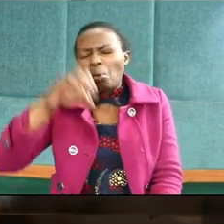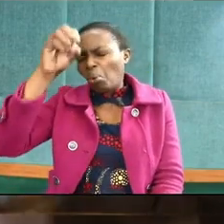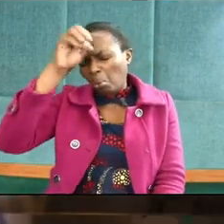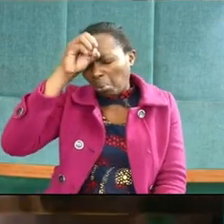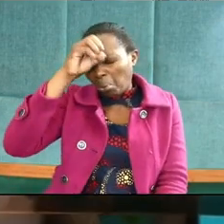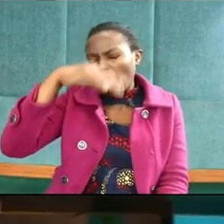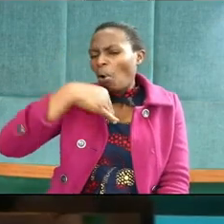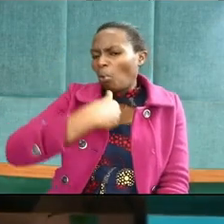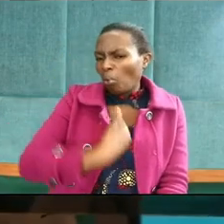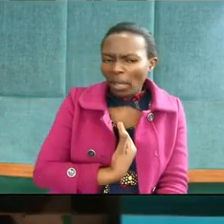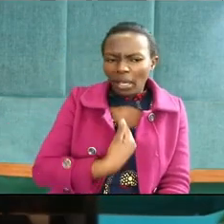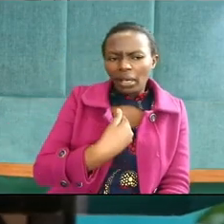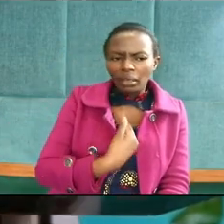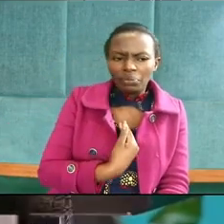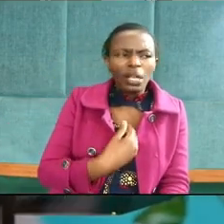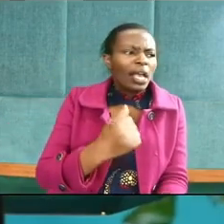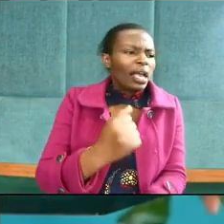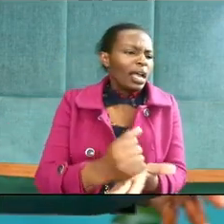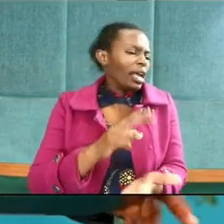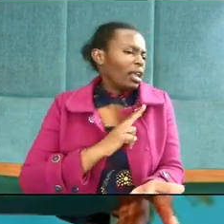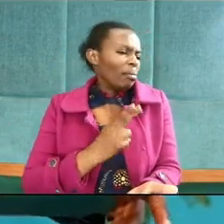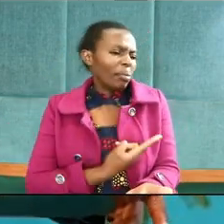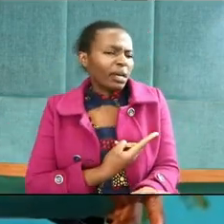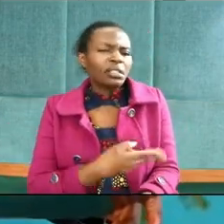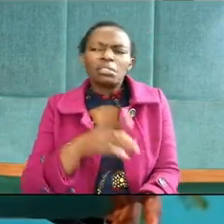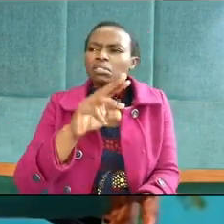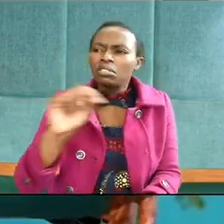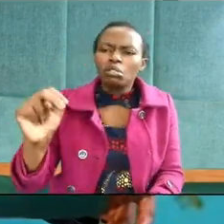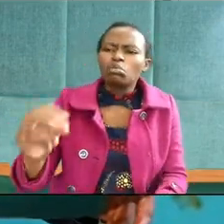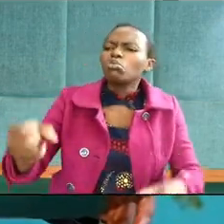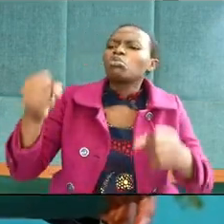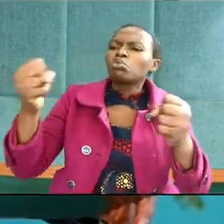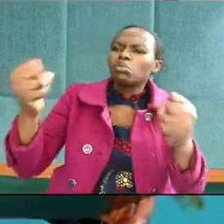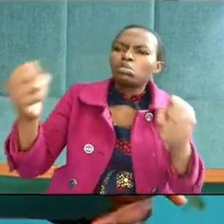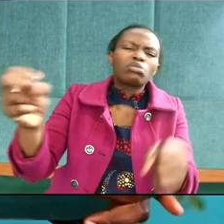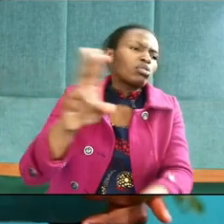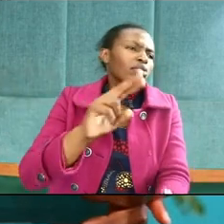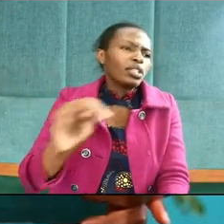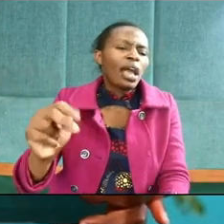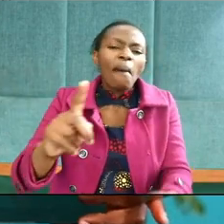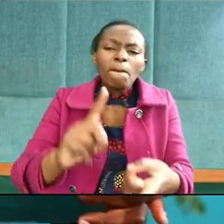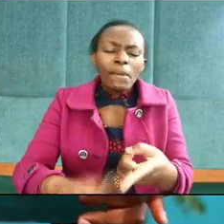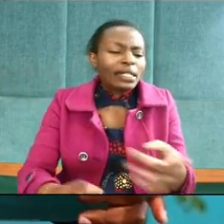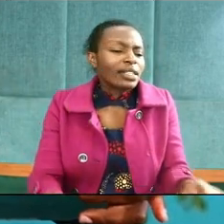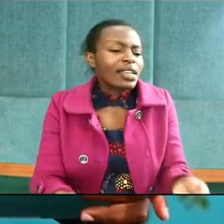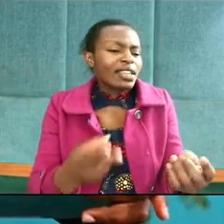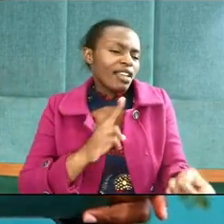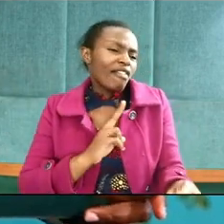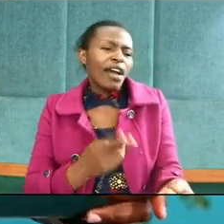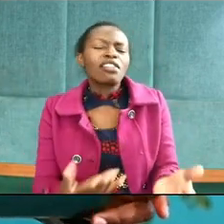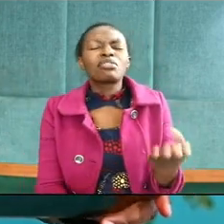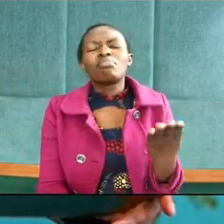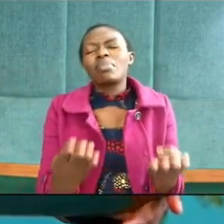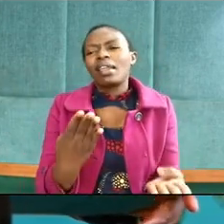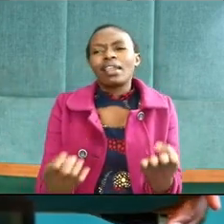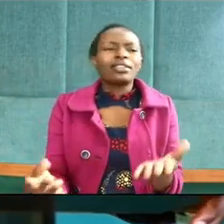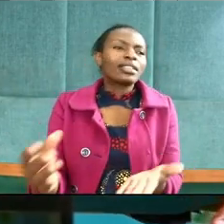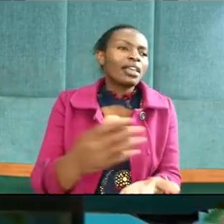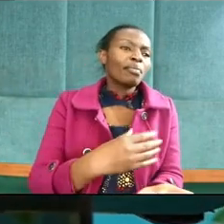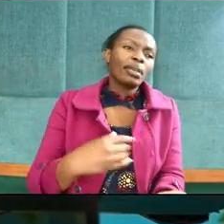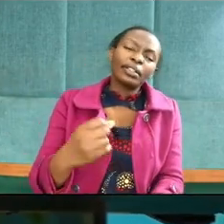us, while they may not be as masculine as we are, they bring balance. Amen?